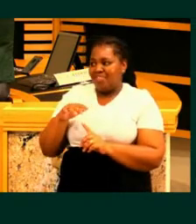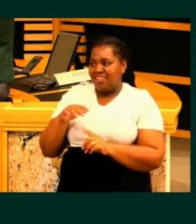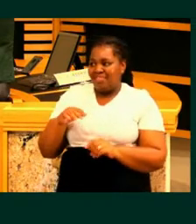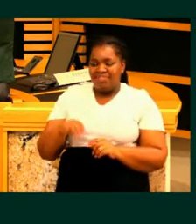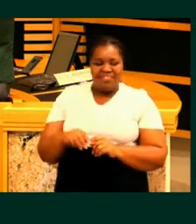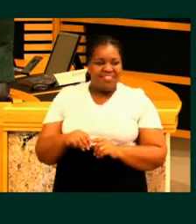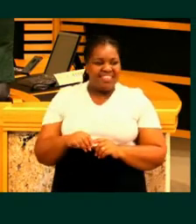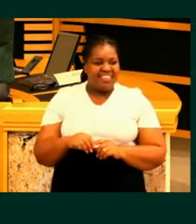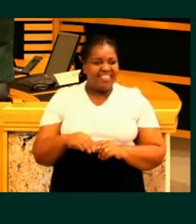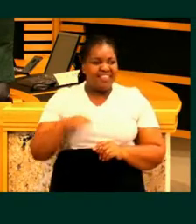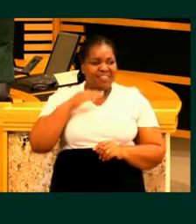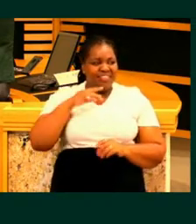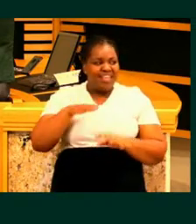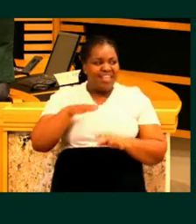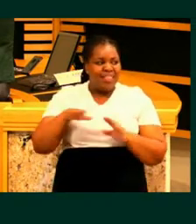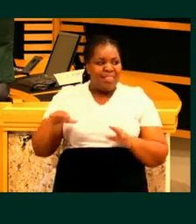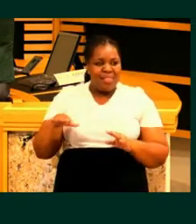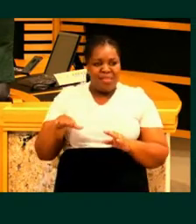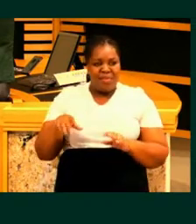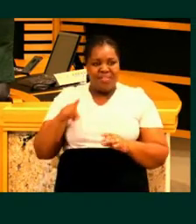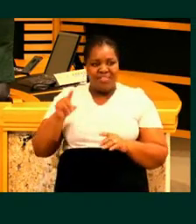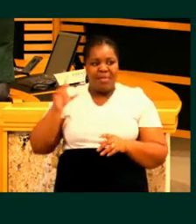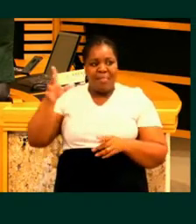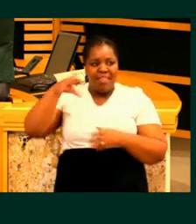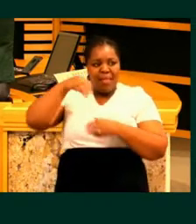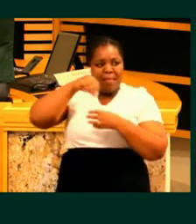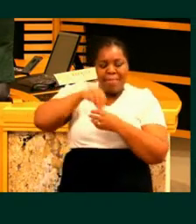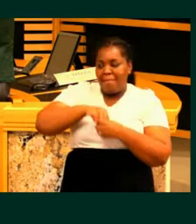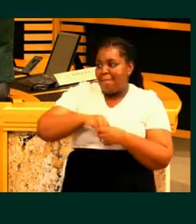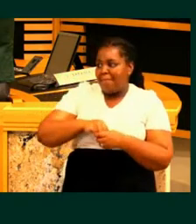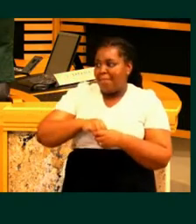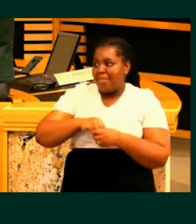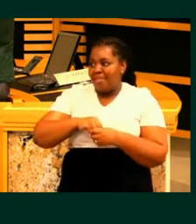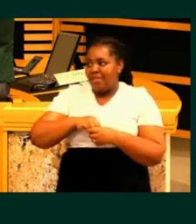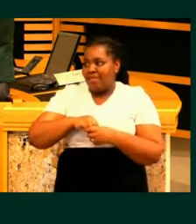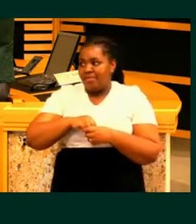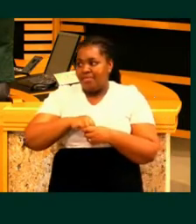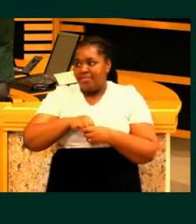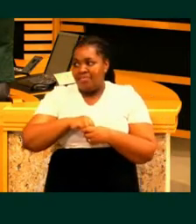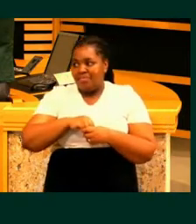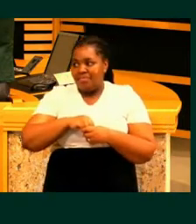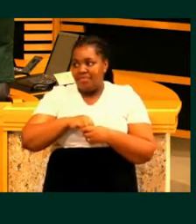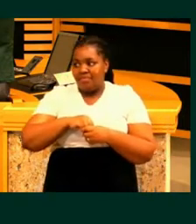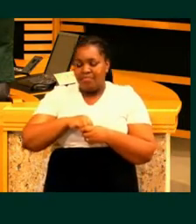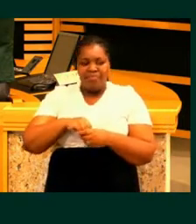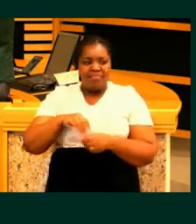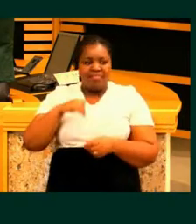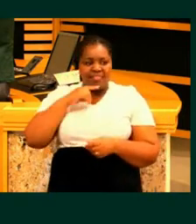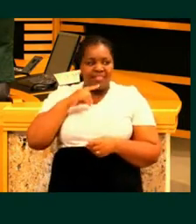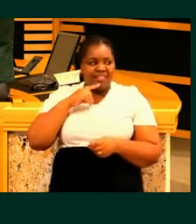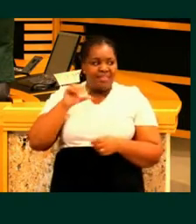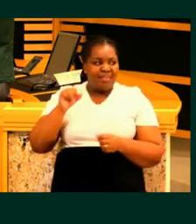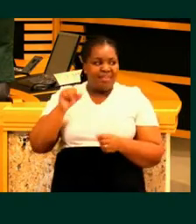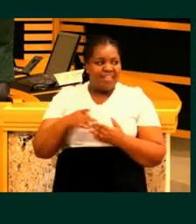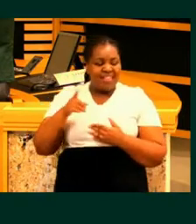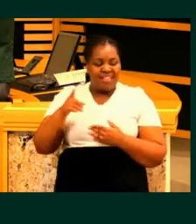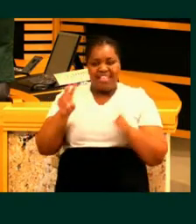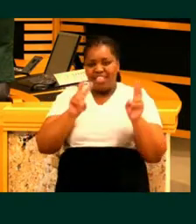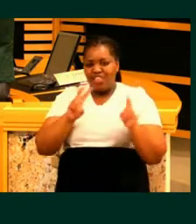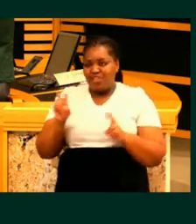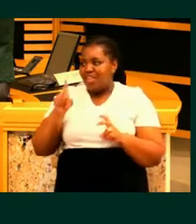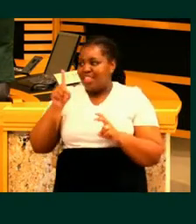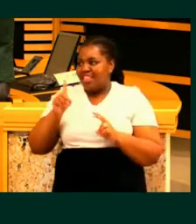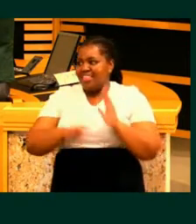such conditions should not be tolerated as part of the educational experience for our Learners to combine these issues the department has